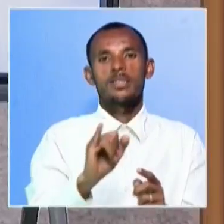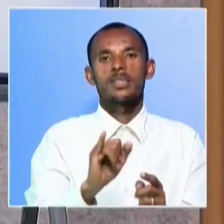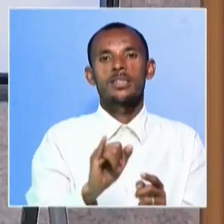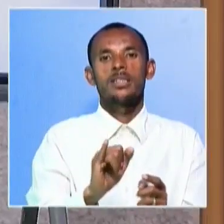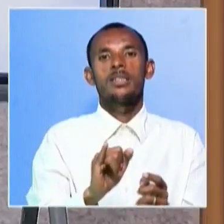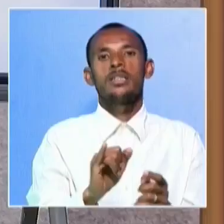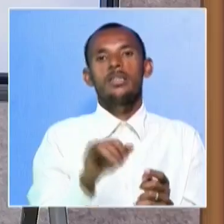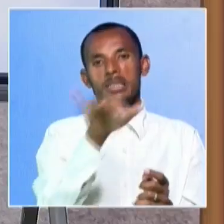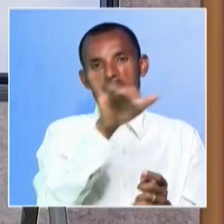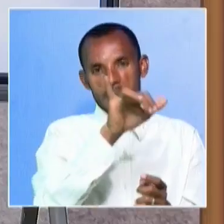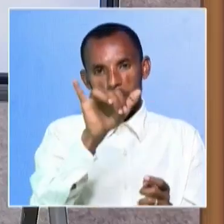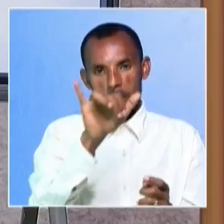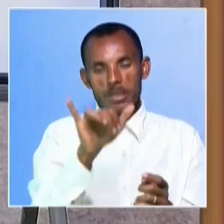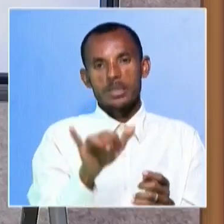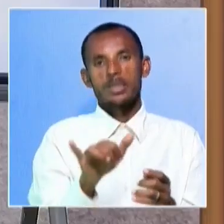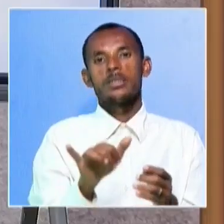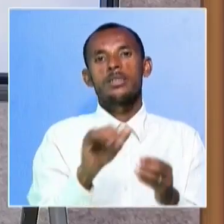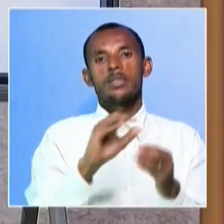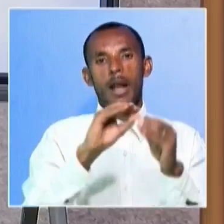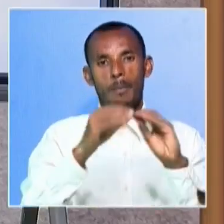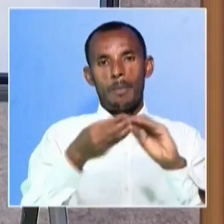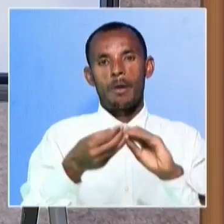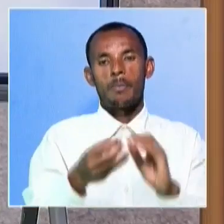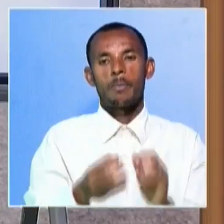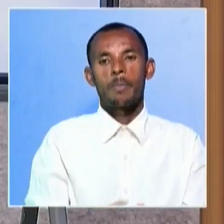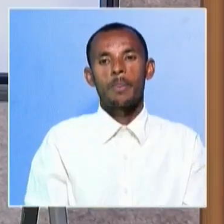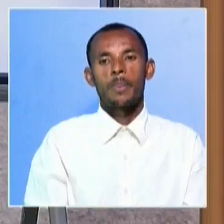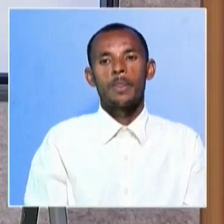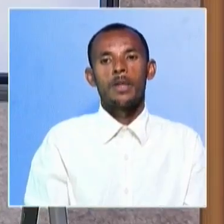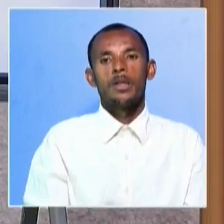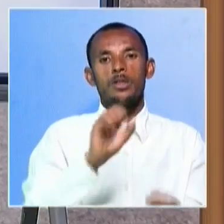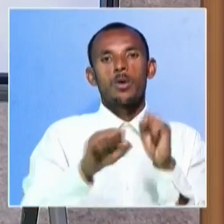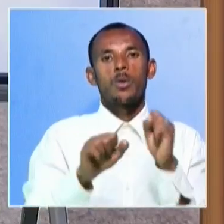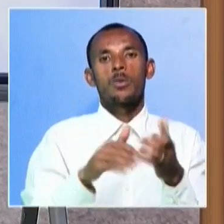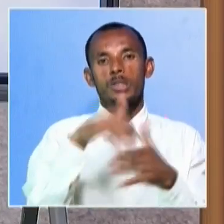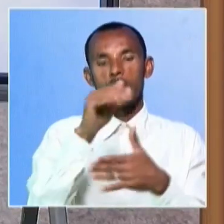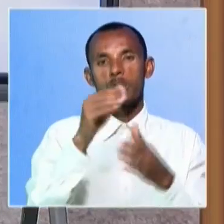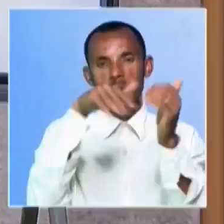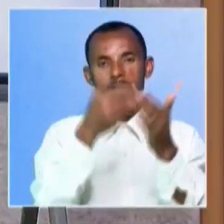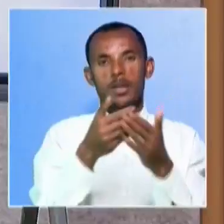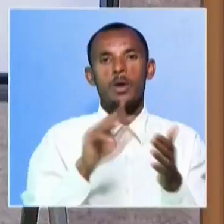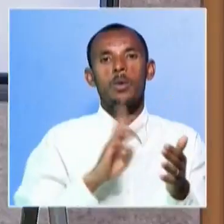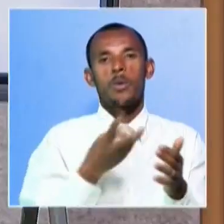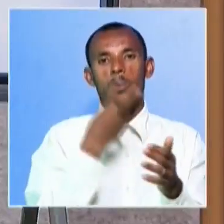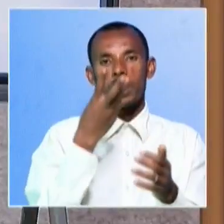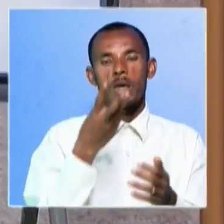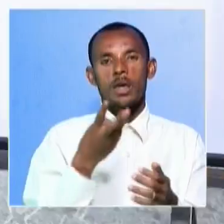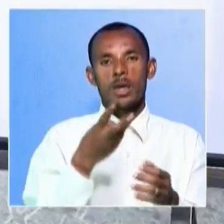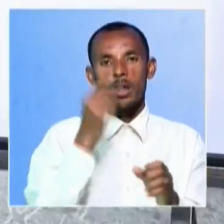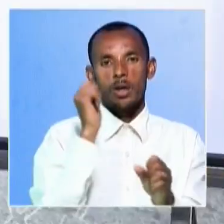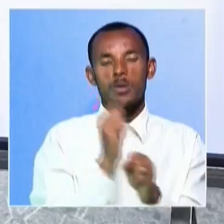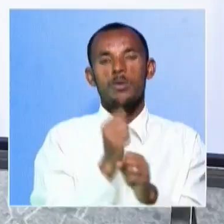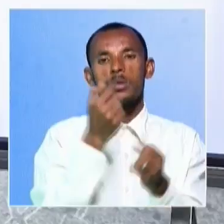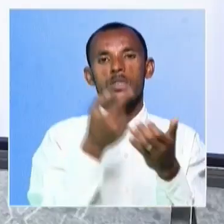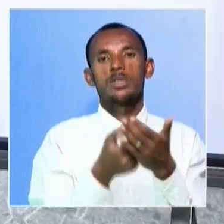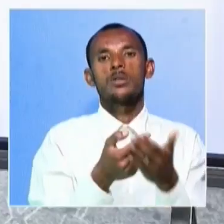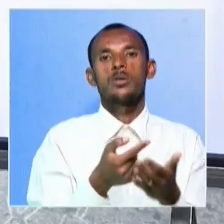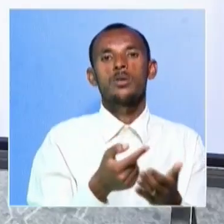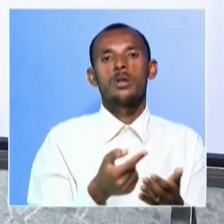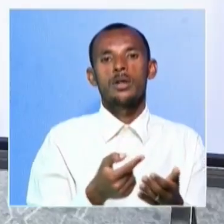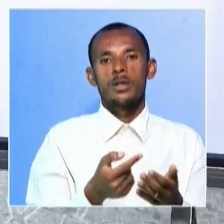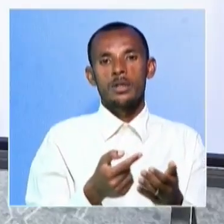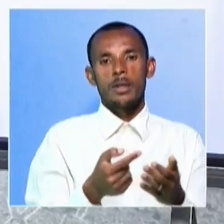affect the quantity or the value of the number. So without loss of generality, you can do this way. Why do